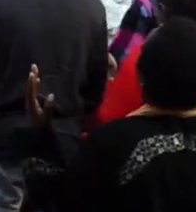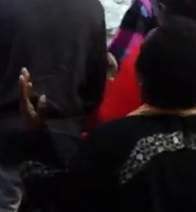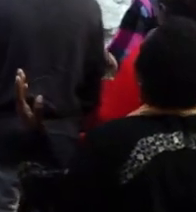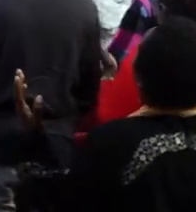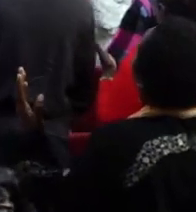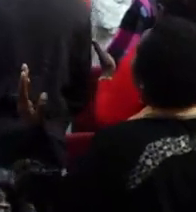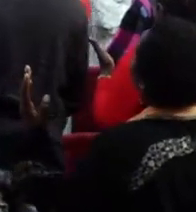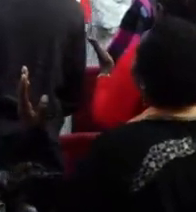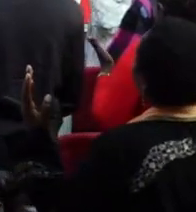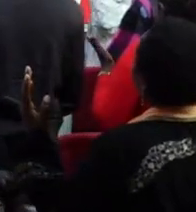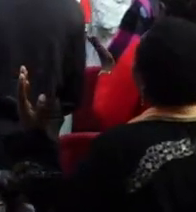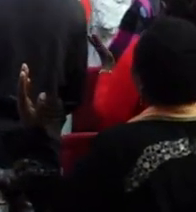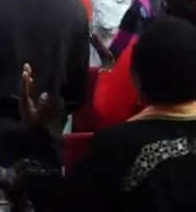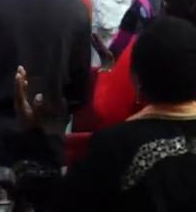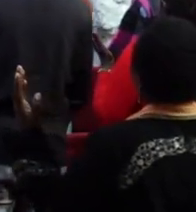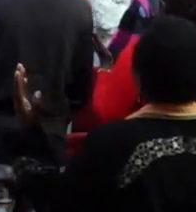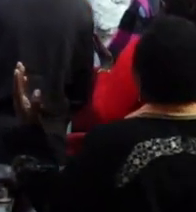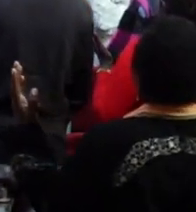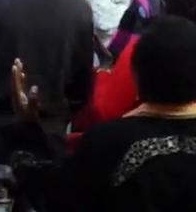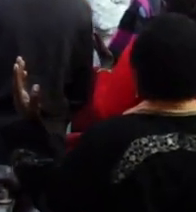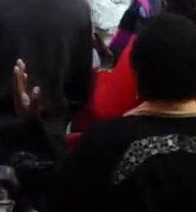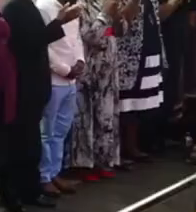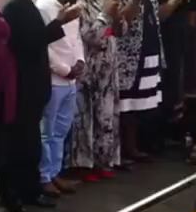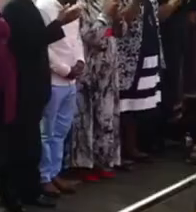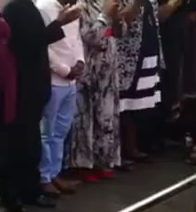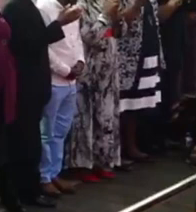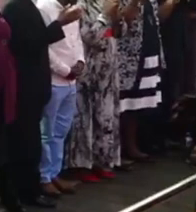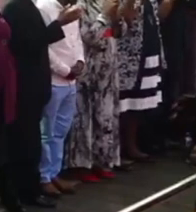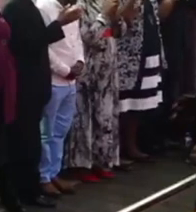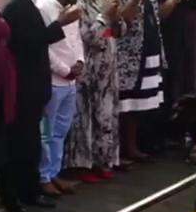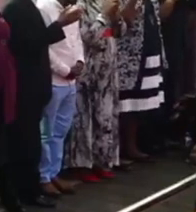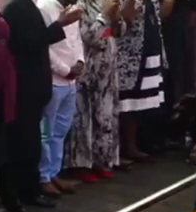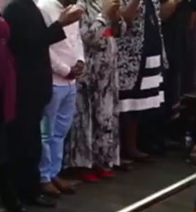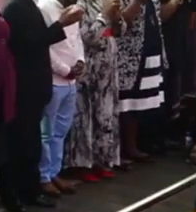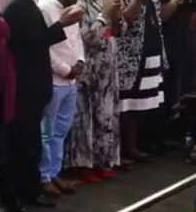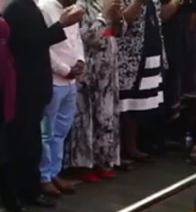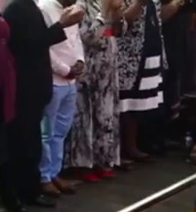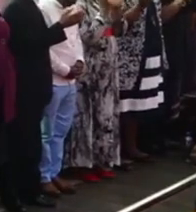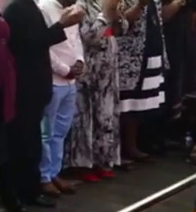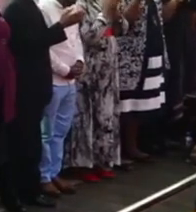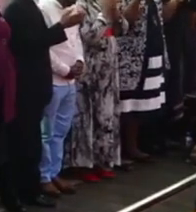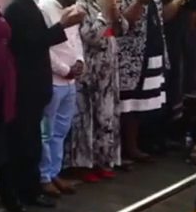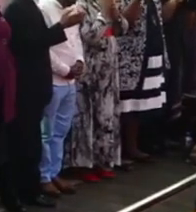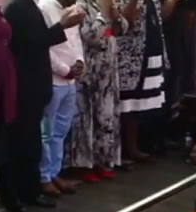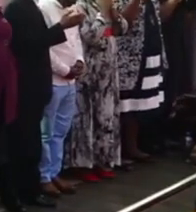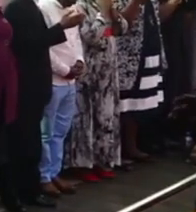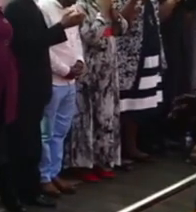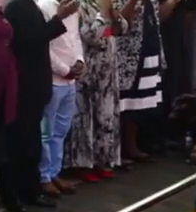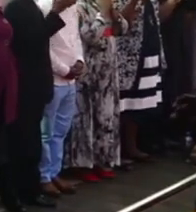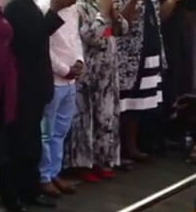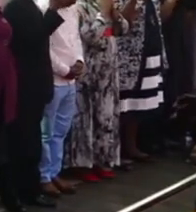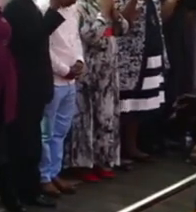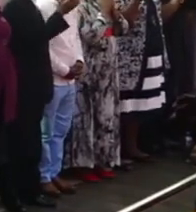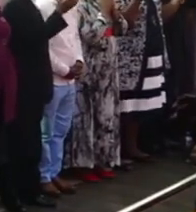kwa imani watapona, and by faith they shall be restored, na kwa imani watarejeshwa. I pray for a restoration, naomba kwa sababu ya urejesho, of the